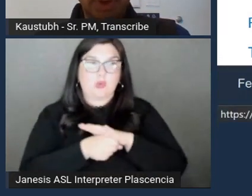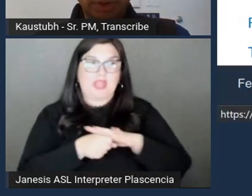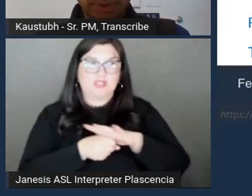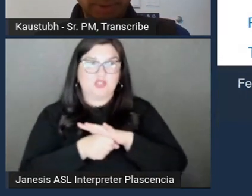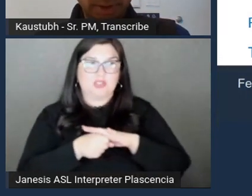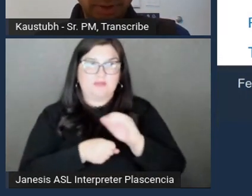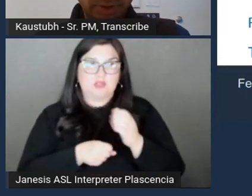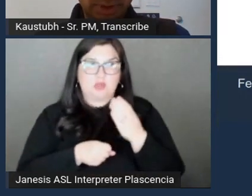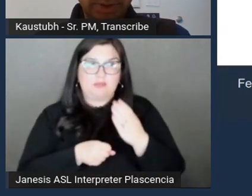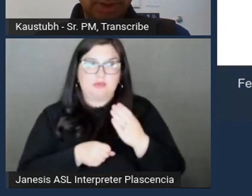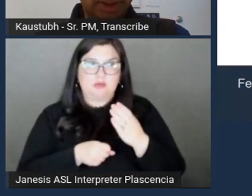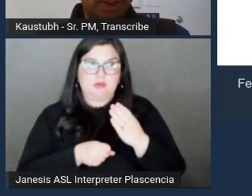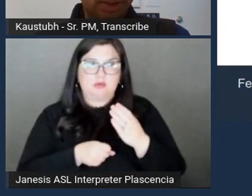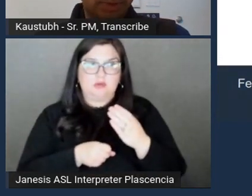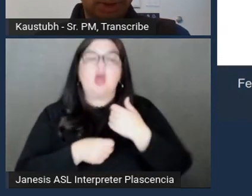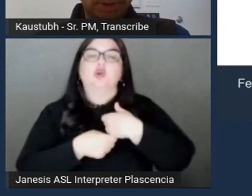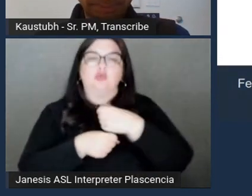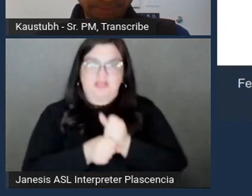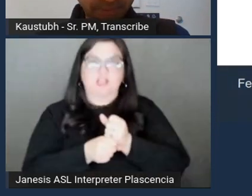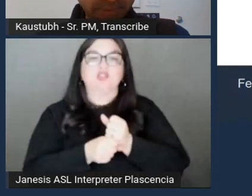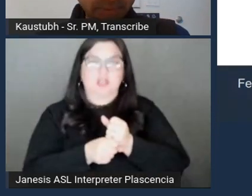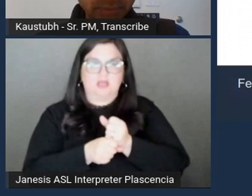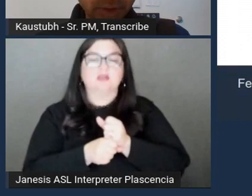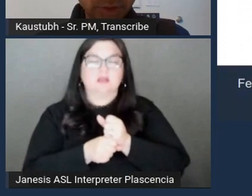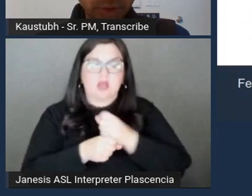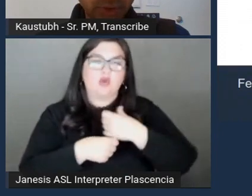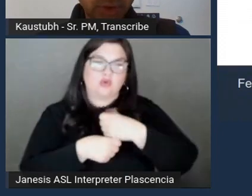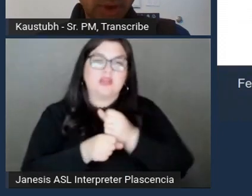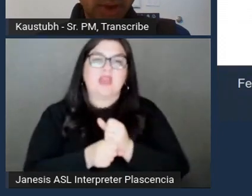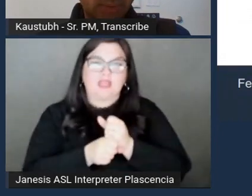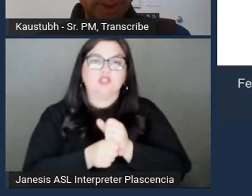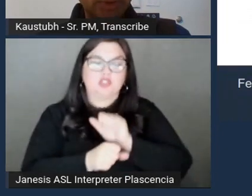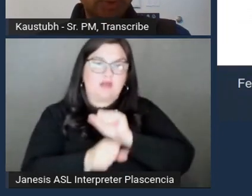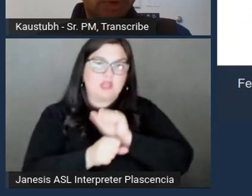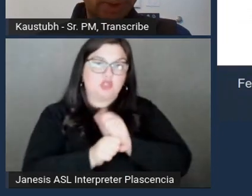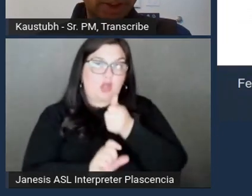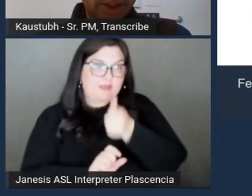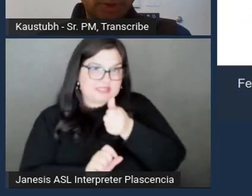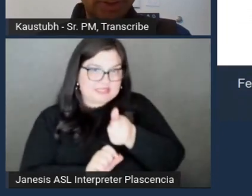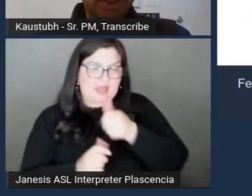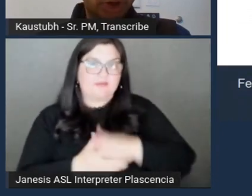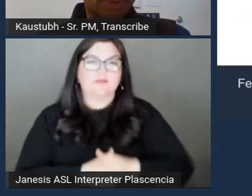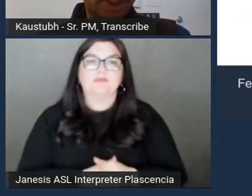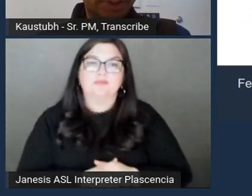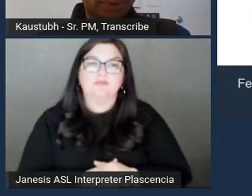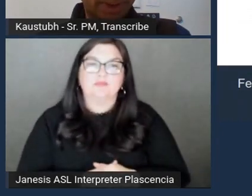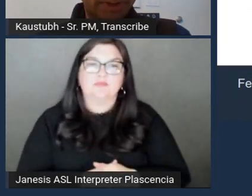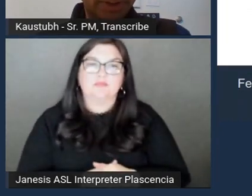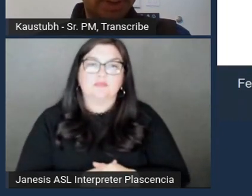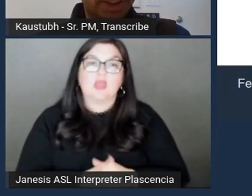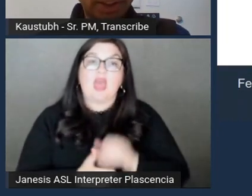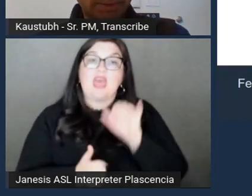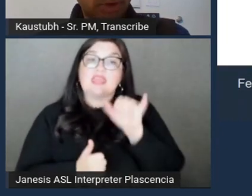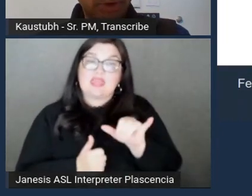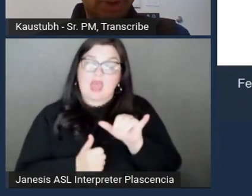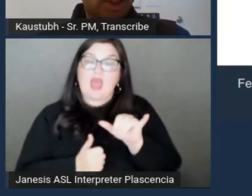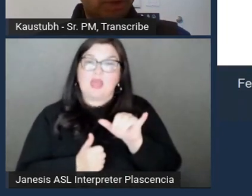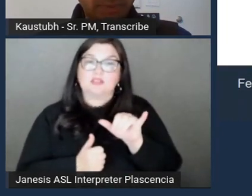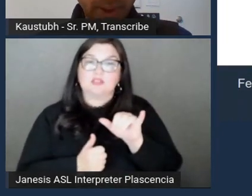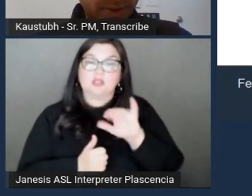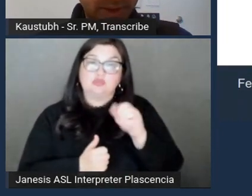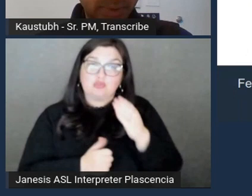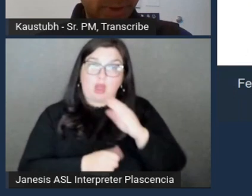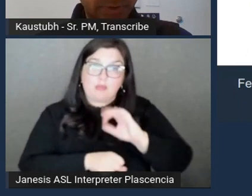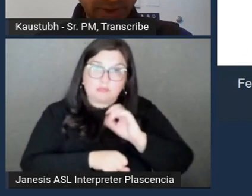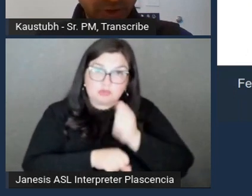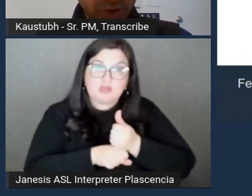want to show you how simple it is to get started here as well. So when you get to this job creation page, it is really you start off